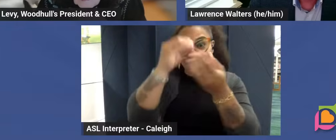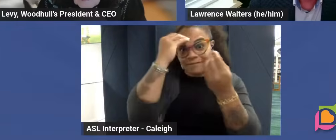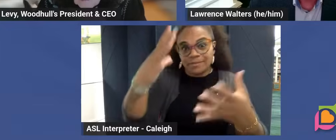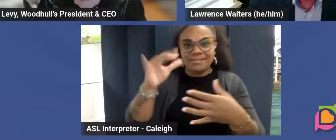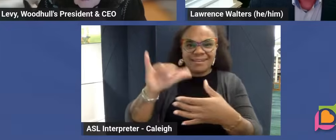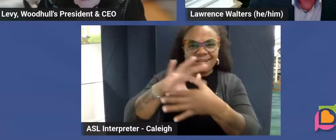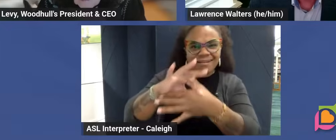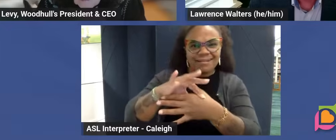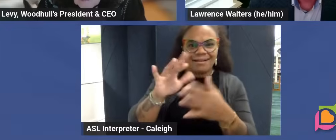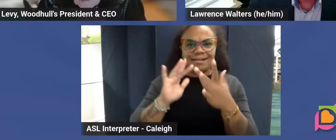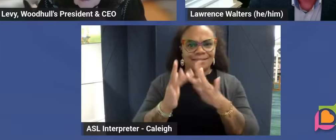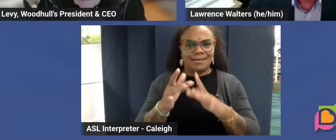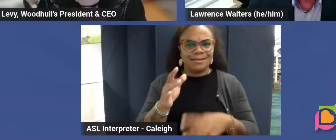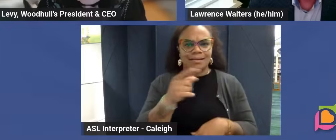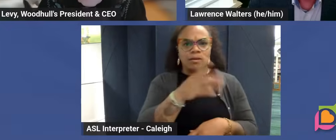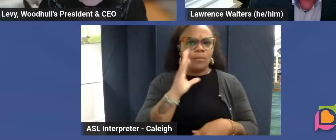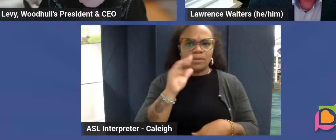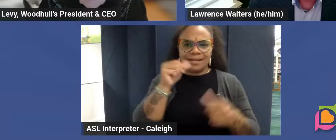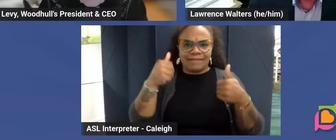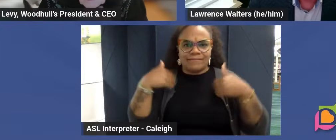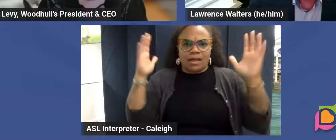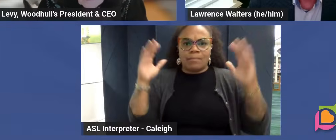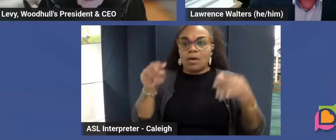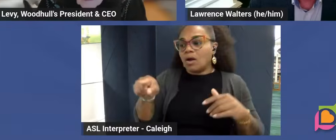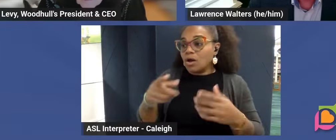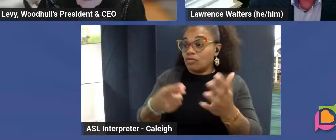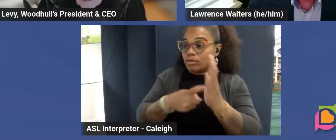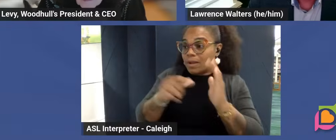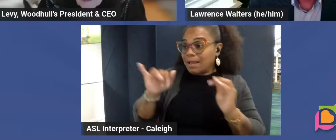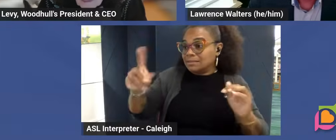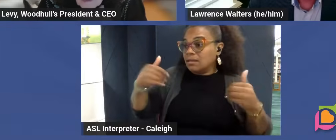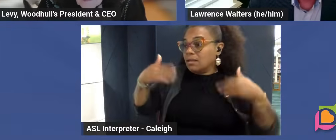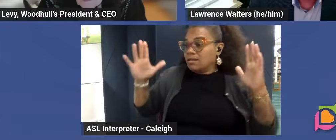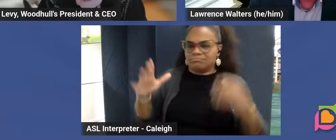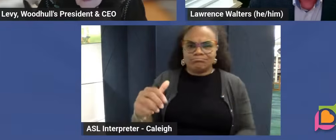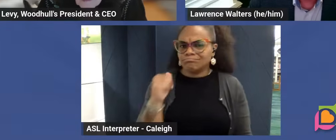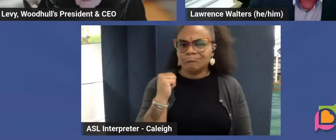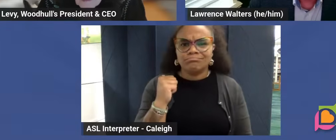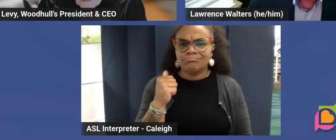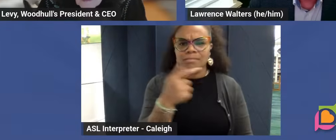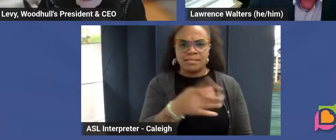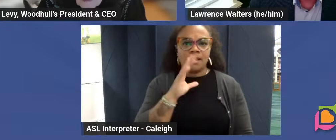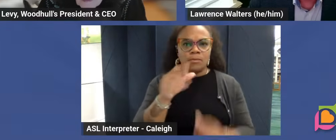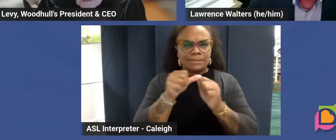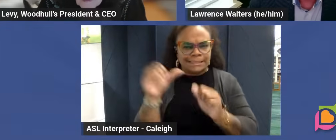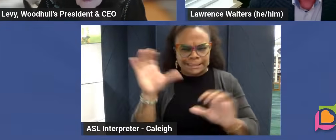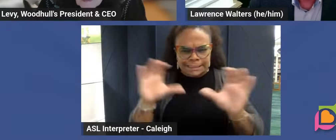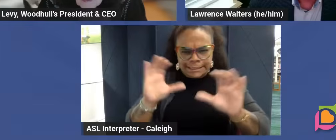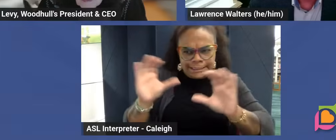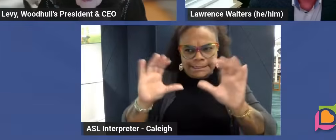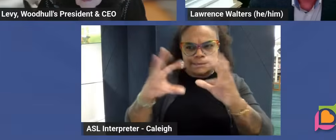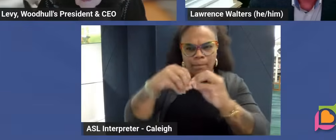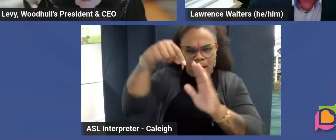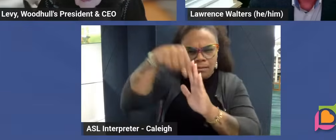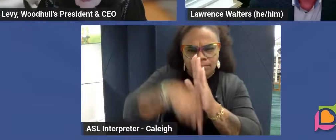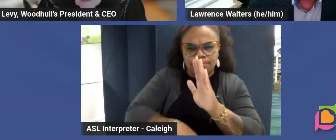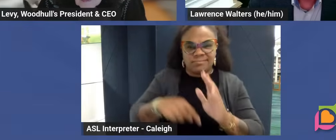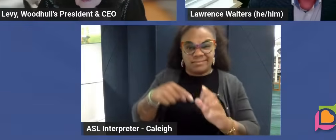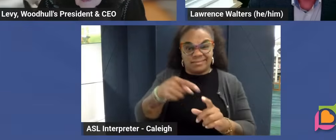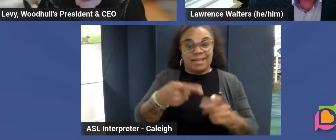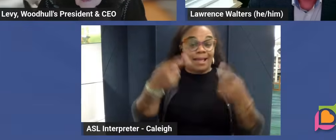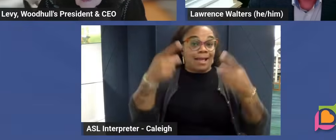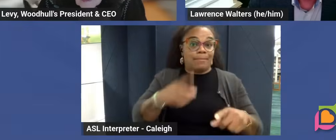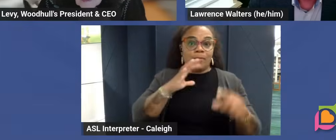just stop looking for it, all right? They're going to go somewhere else, and the somewhere else are going to be unregulated